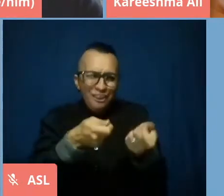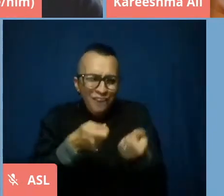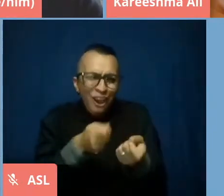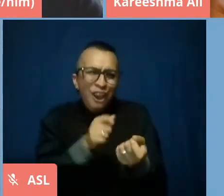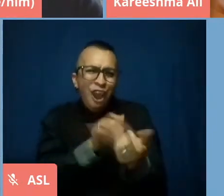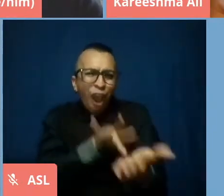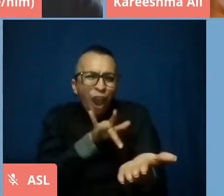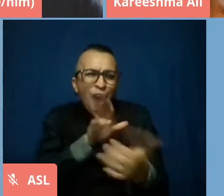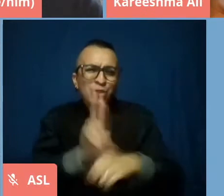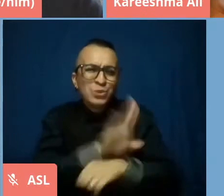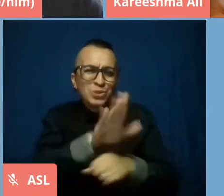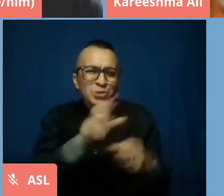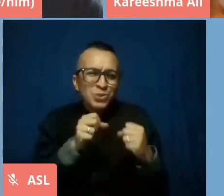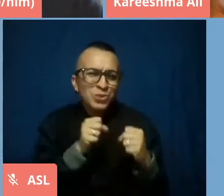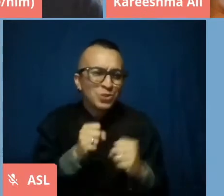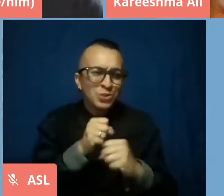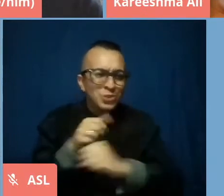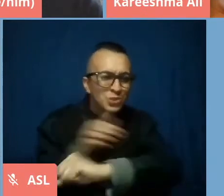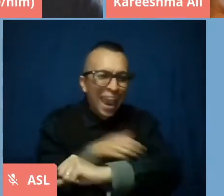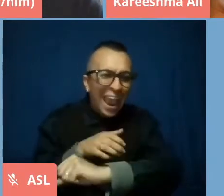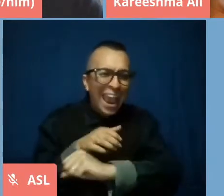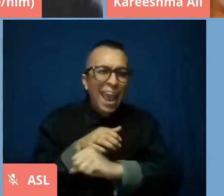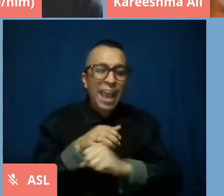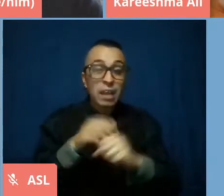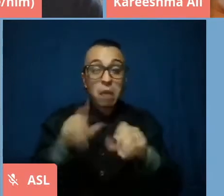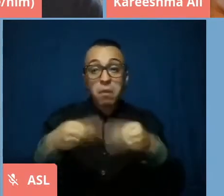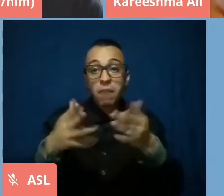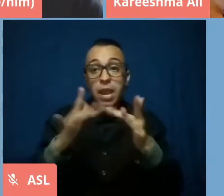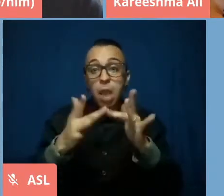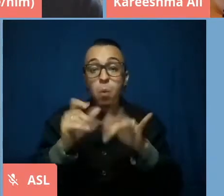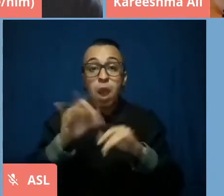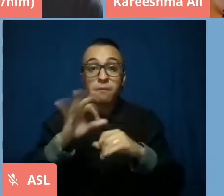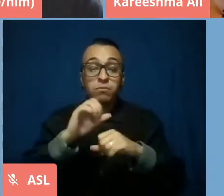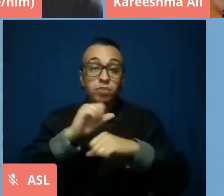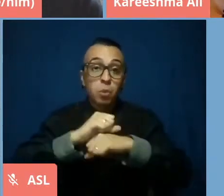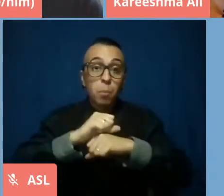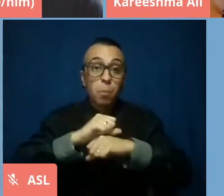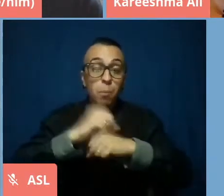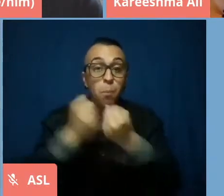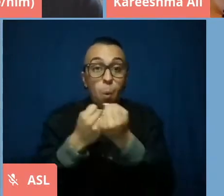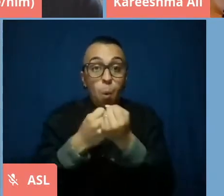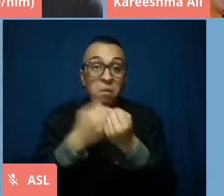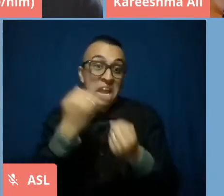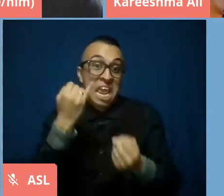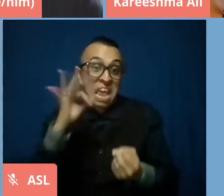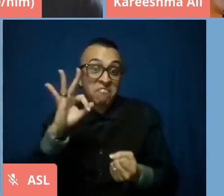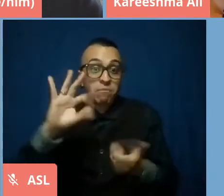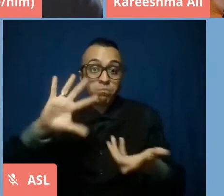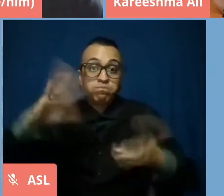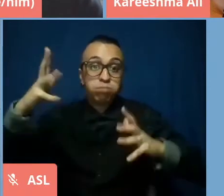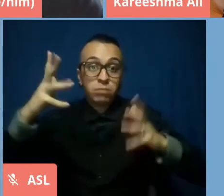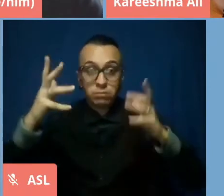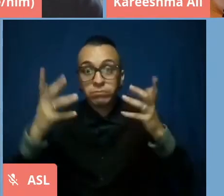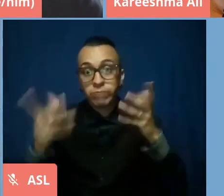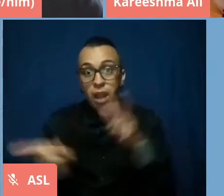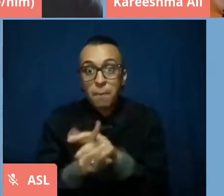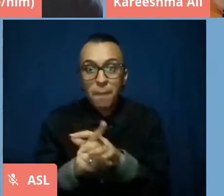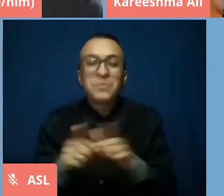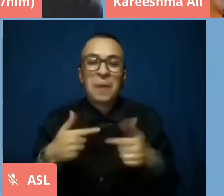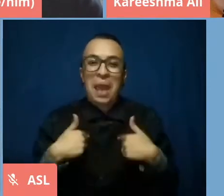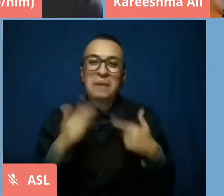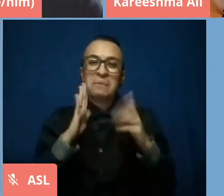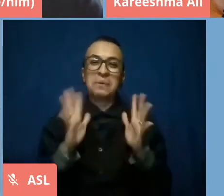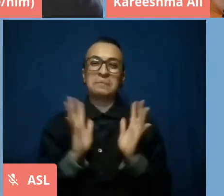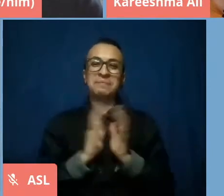that network of support for when things happen. So I'll just stop there. I think